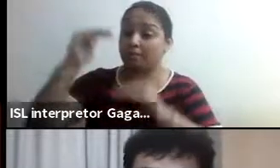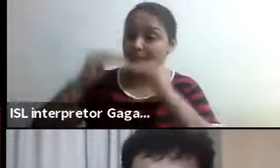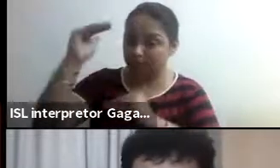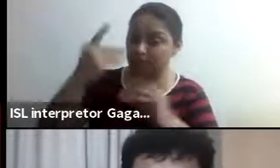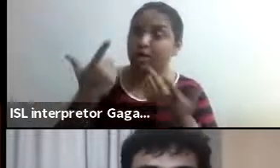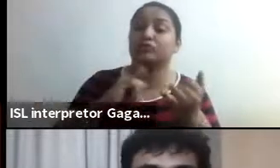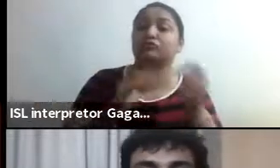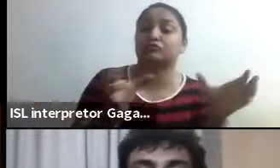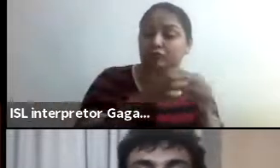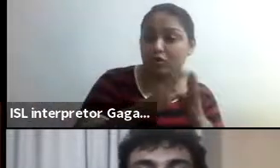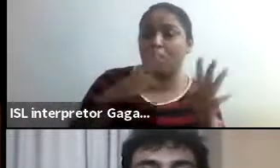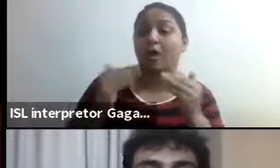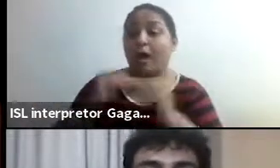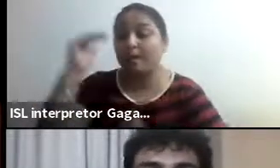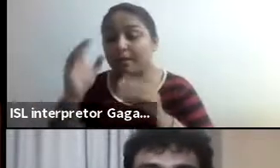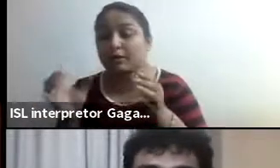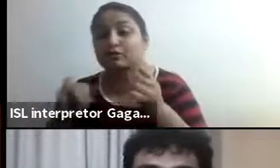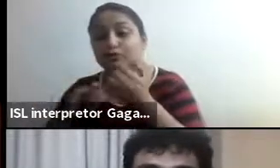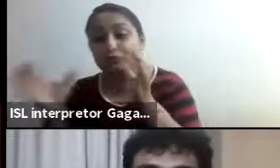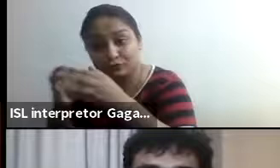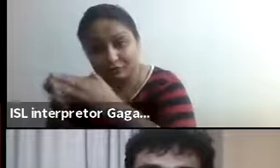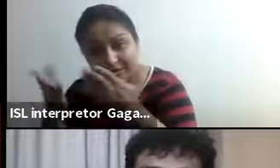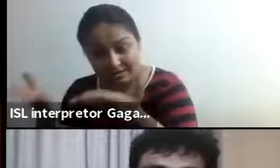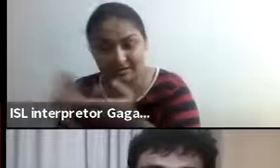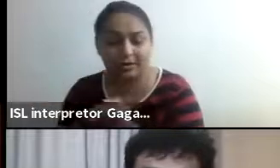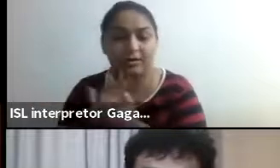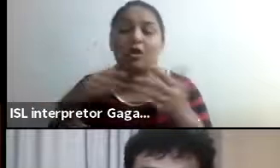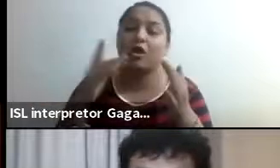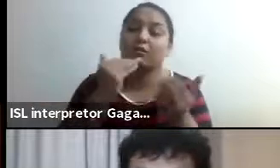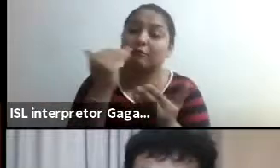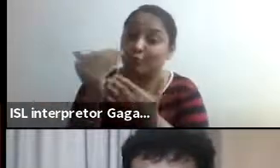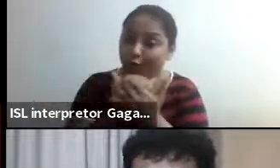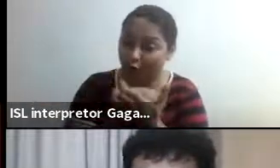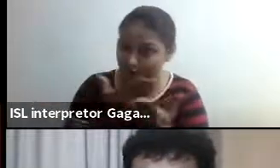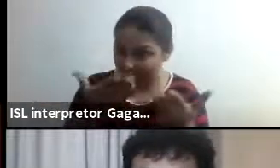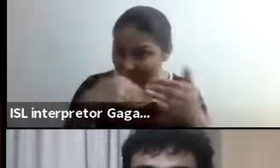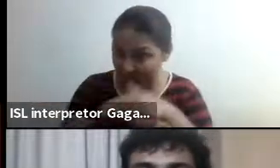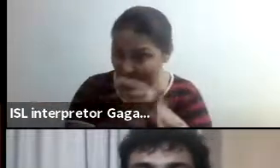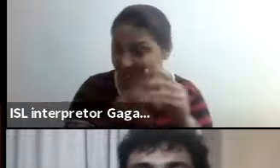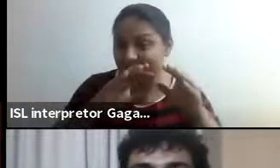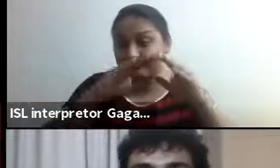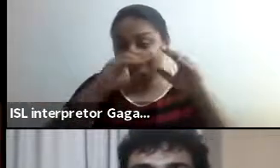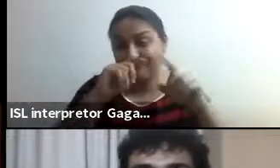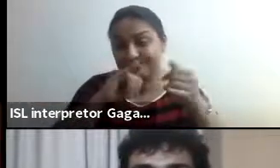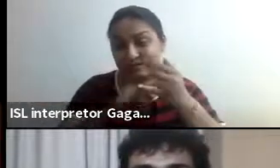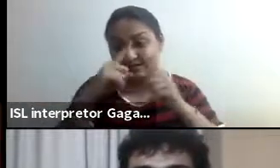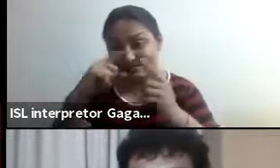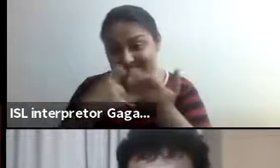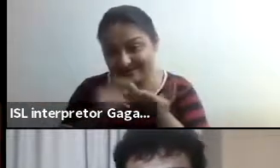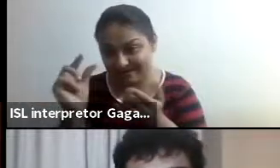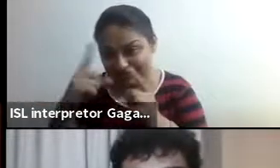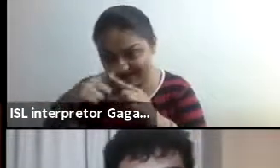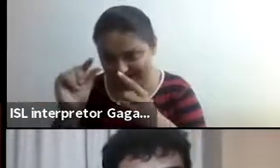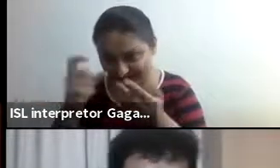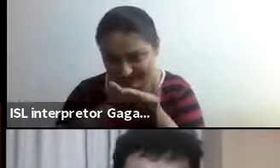or an upper class society, or even those that function within that structure, and not